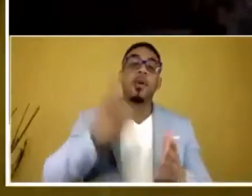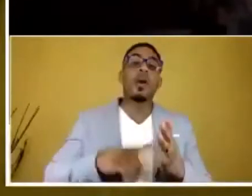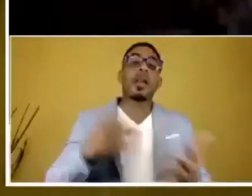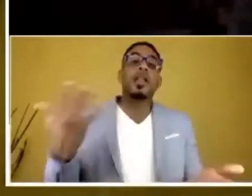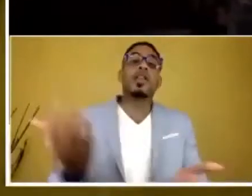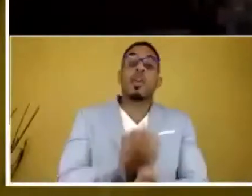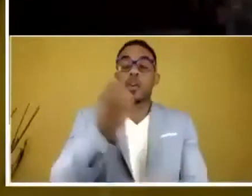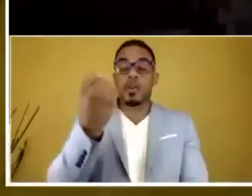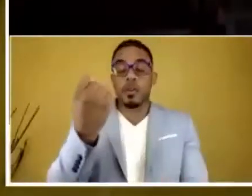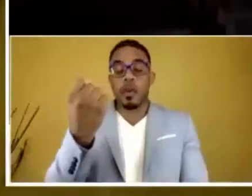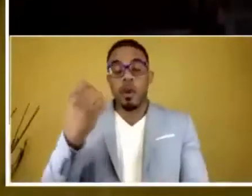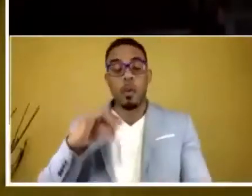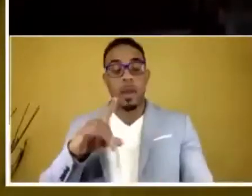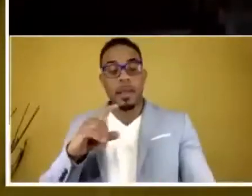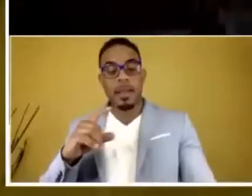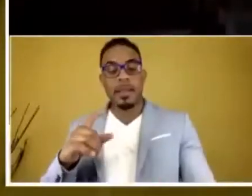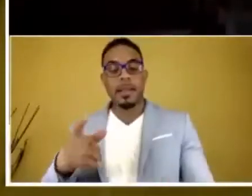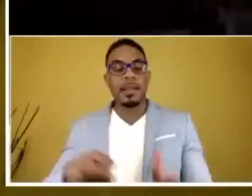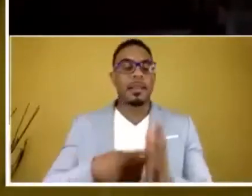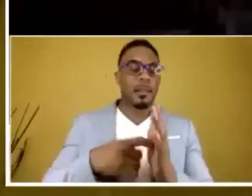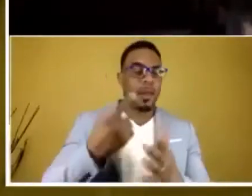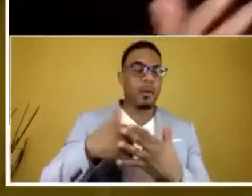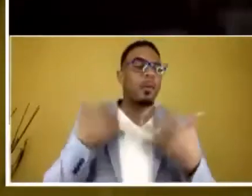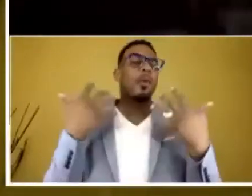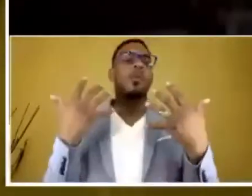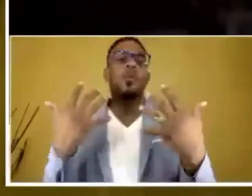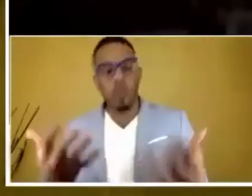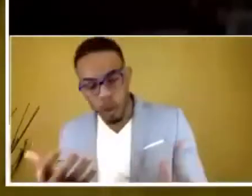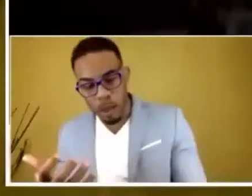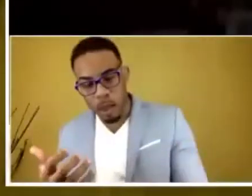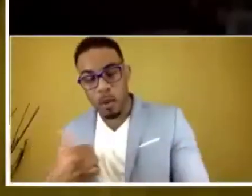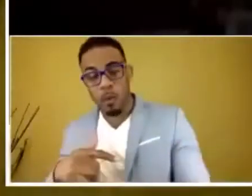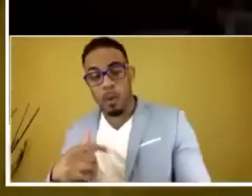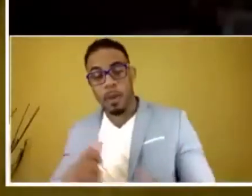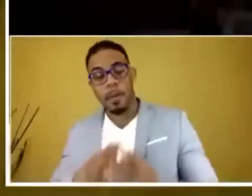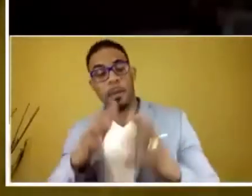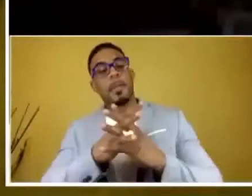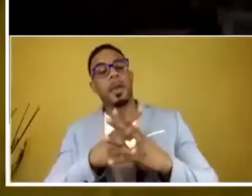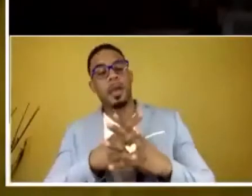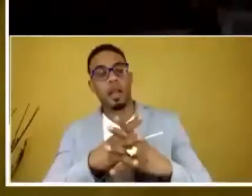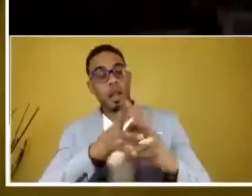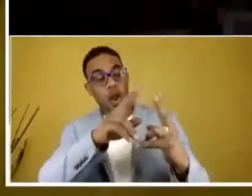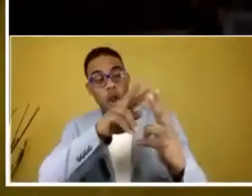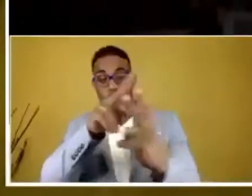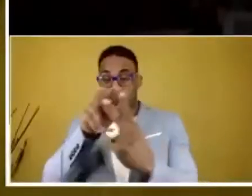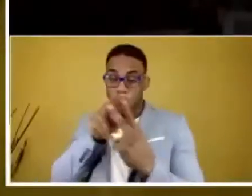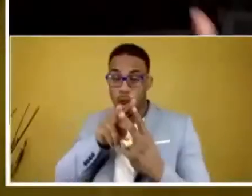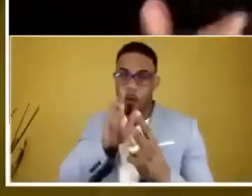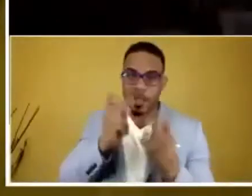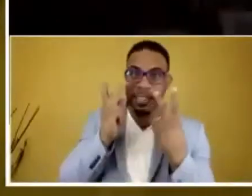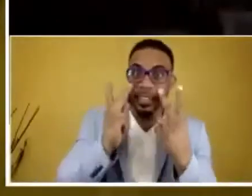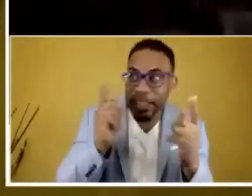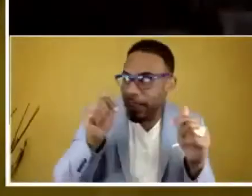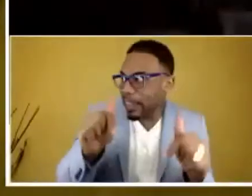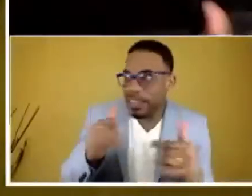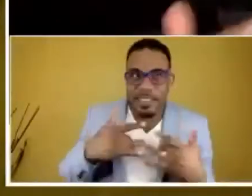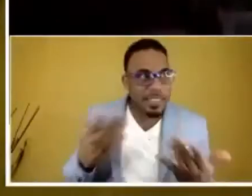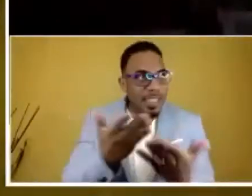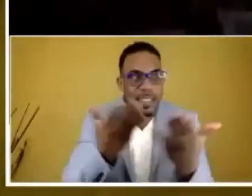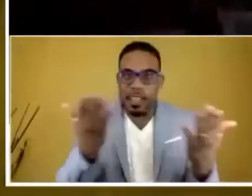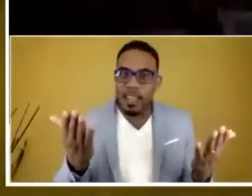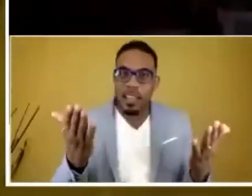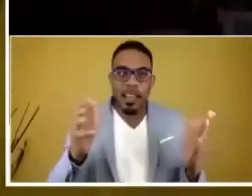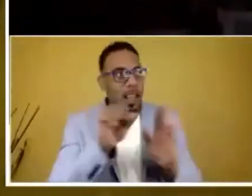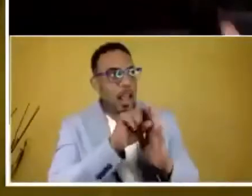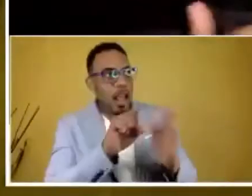deserve, when we demand what we want, when we build the alternative, we see this state, law enforcement,